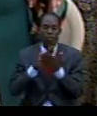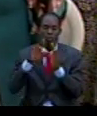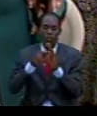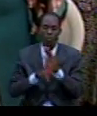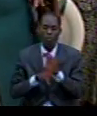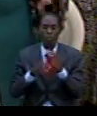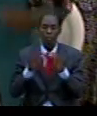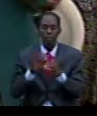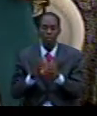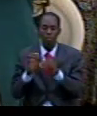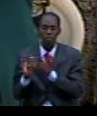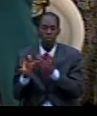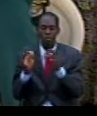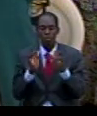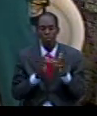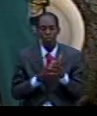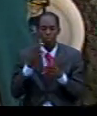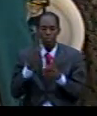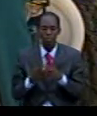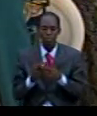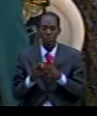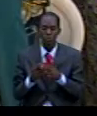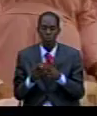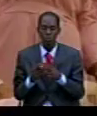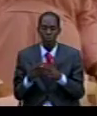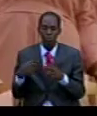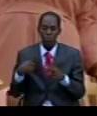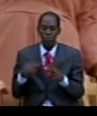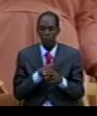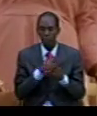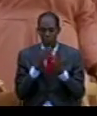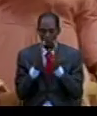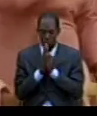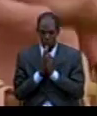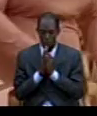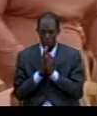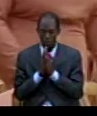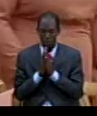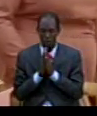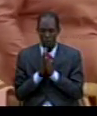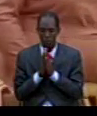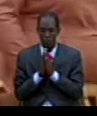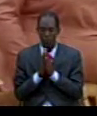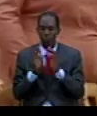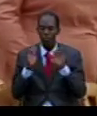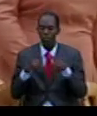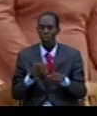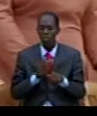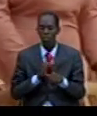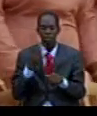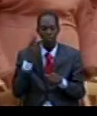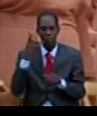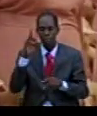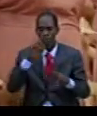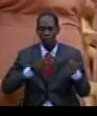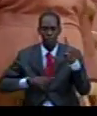In Jesus' name, we pray. Can I hear a